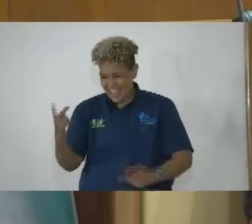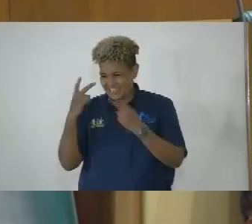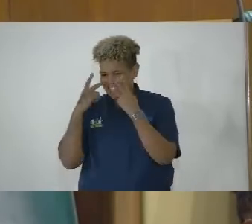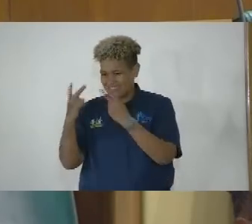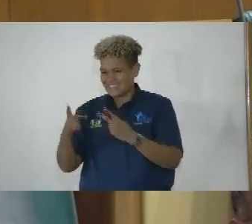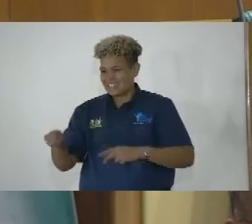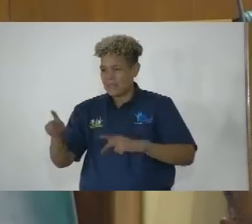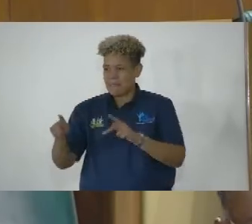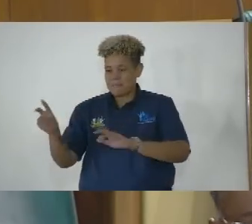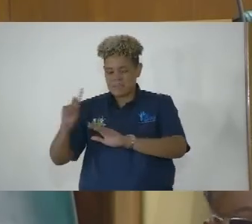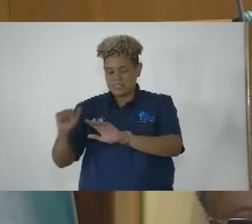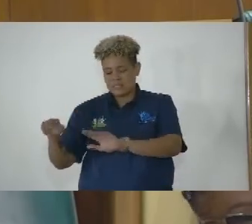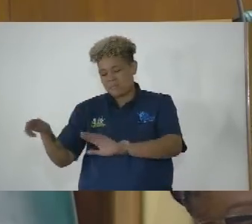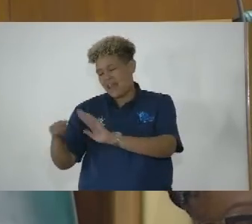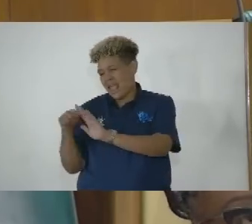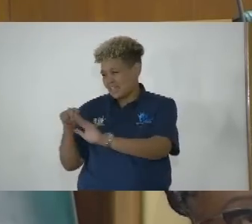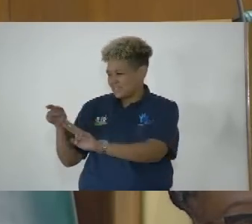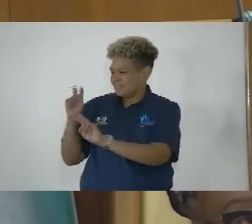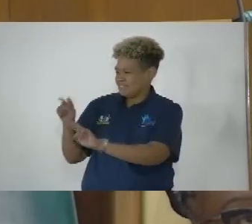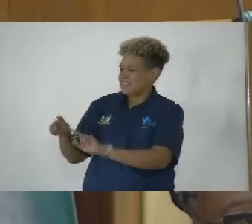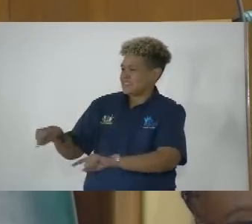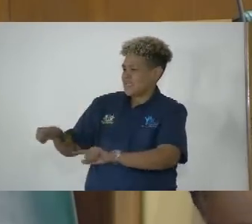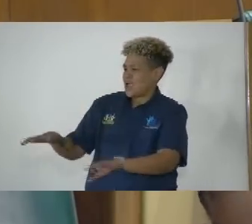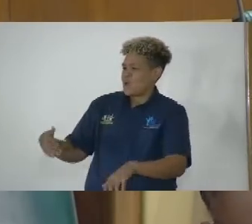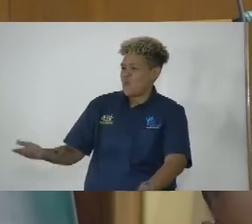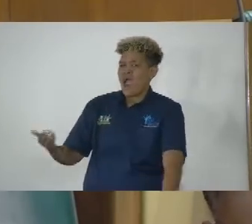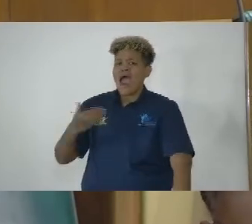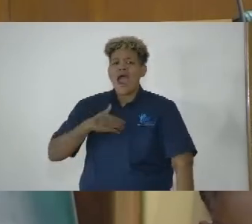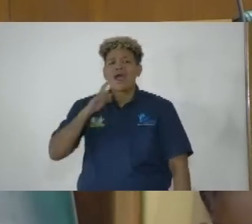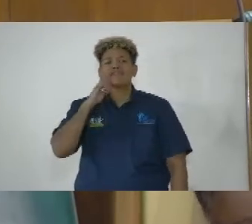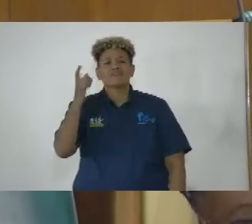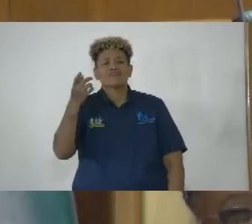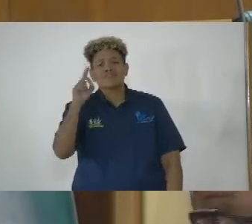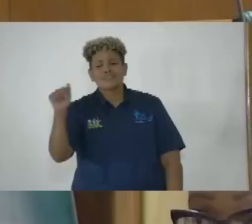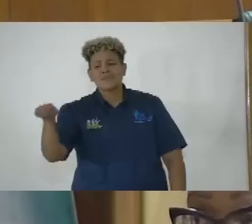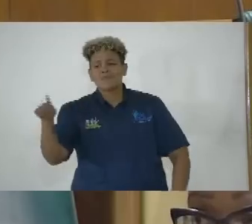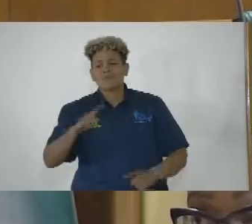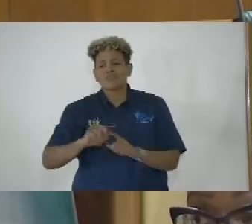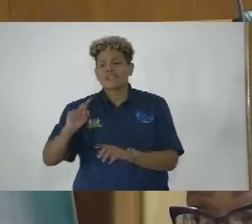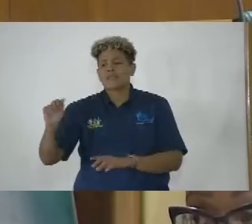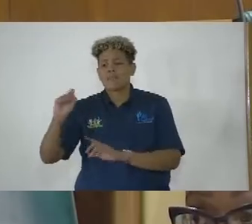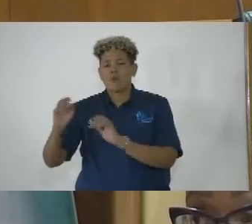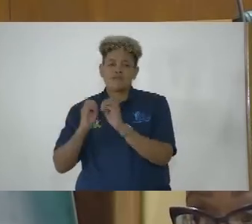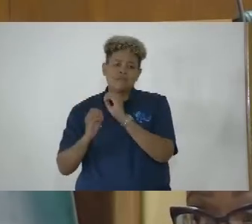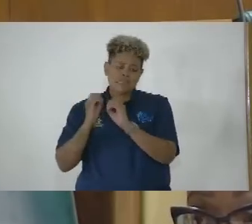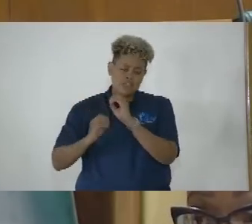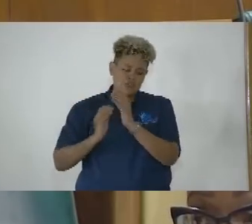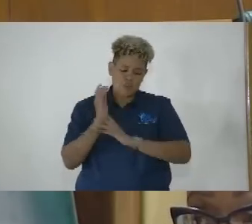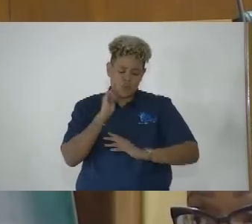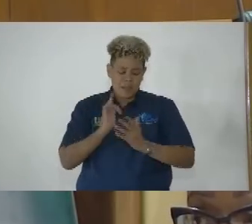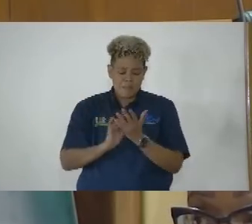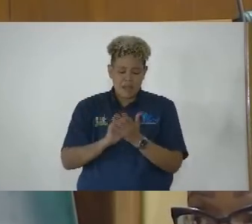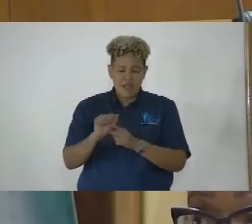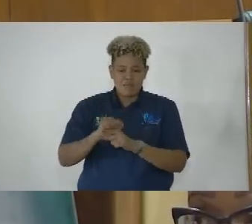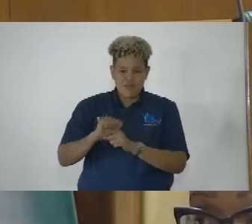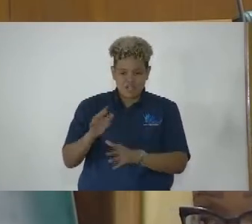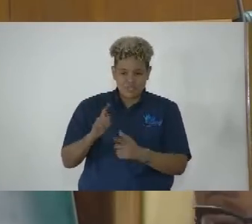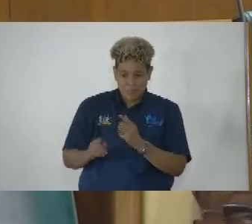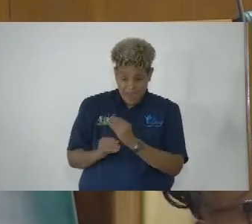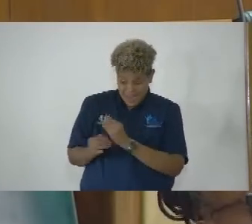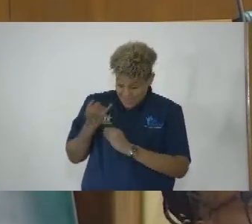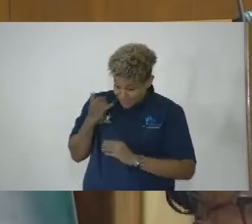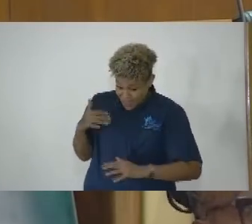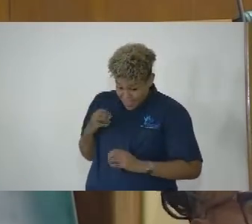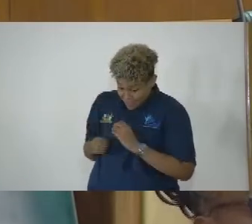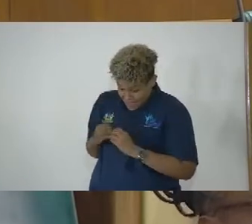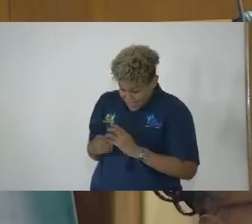these individuals as having impairments, and the impairment must be fixed by the medical practitioner, and if it is not